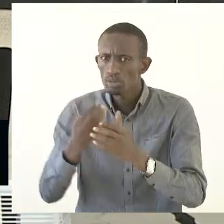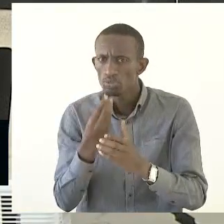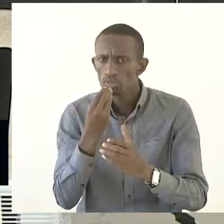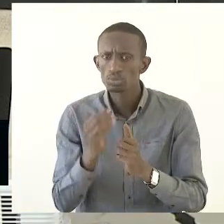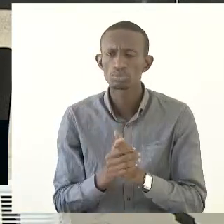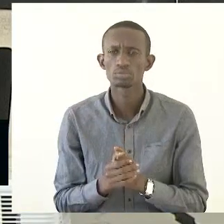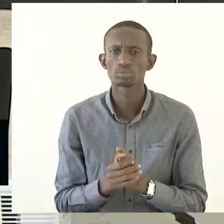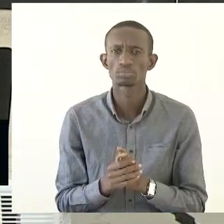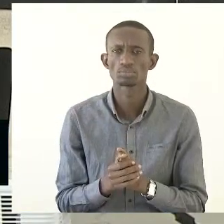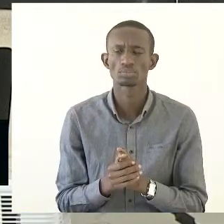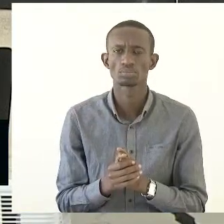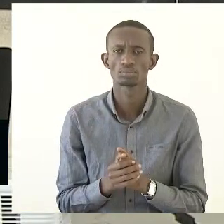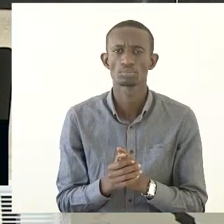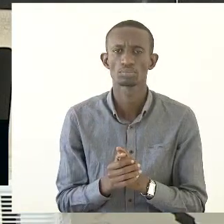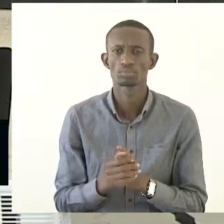Components of food.